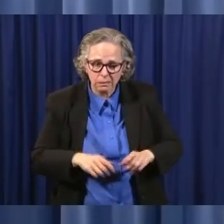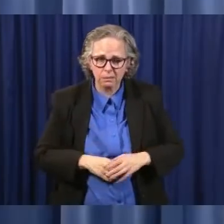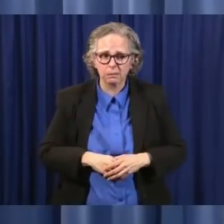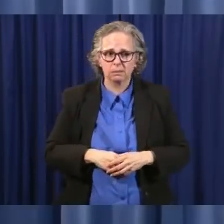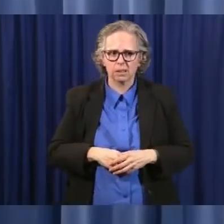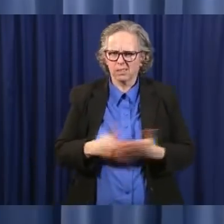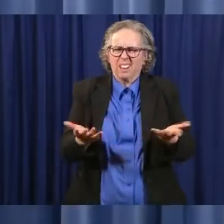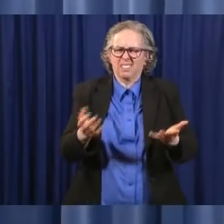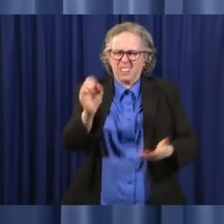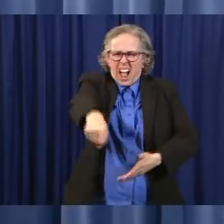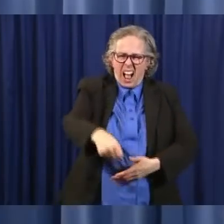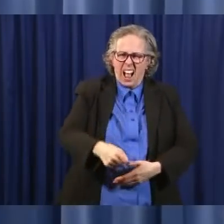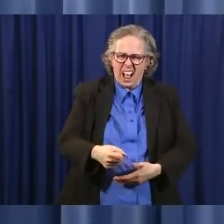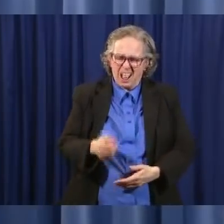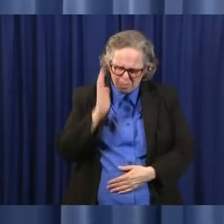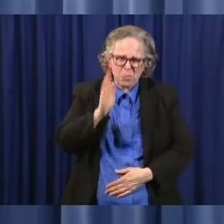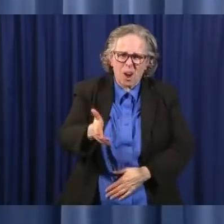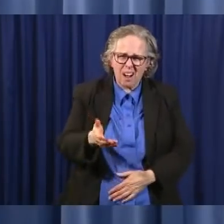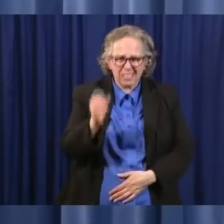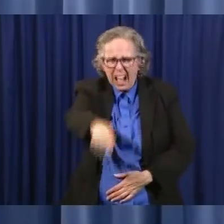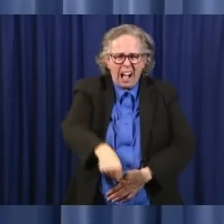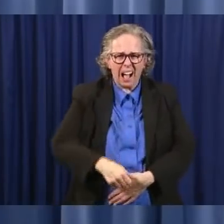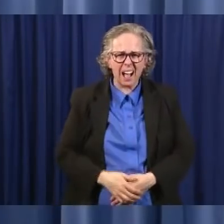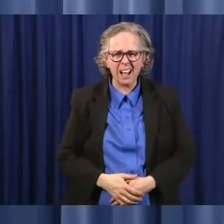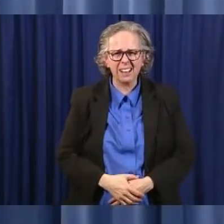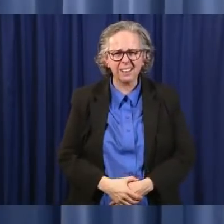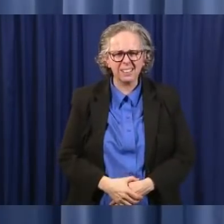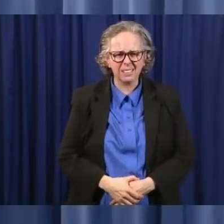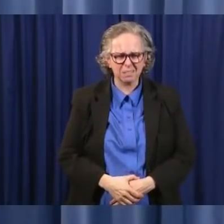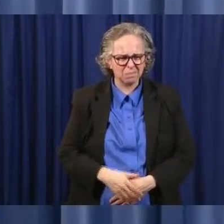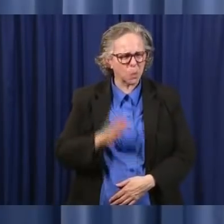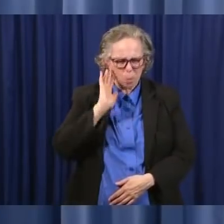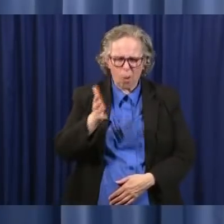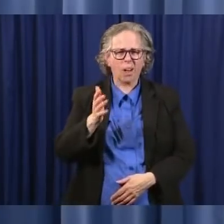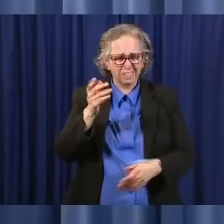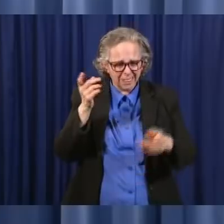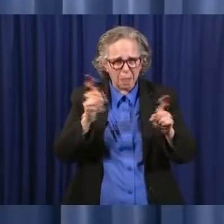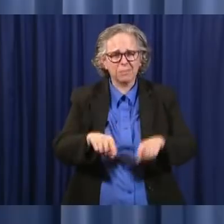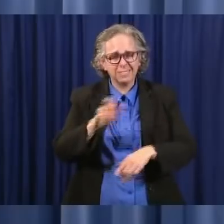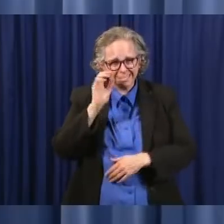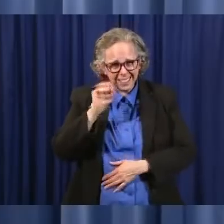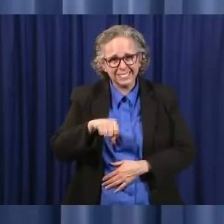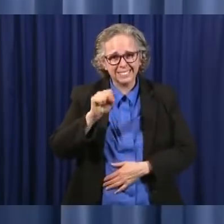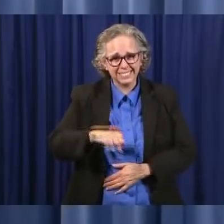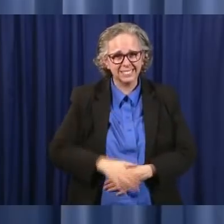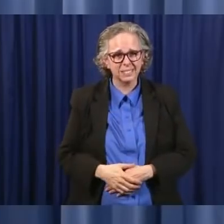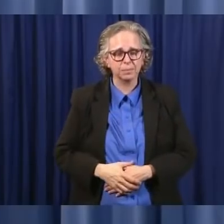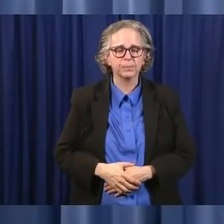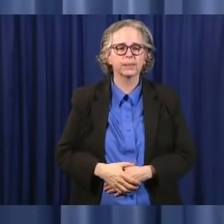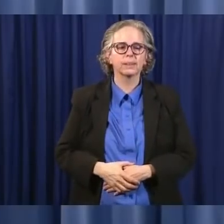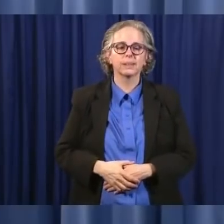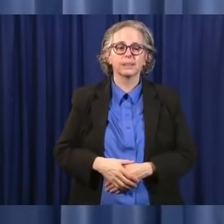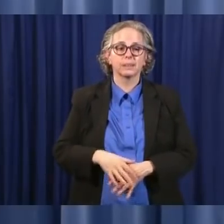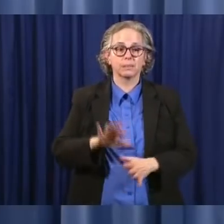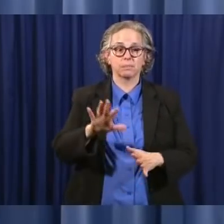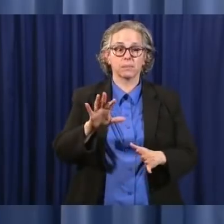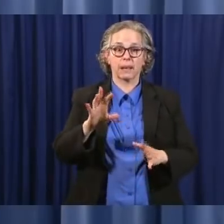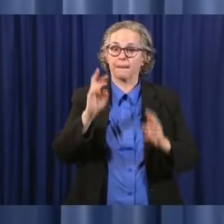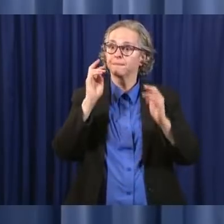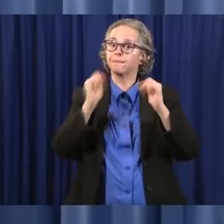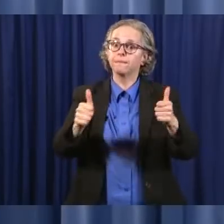Yeah, we're going to get there, Randy. We're going to get there. This is not something where you snap your fingers and say